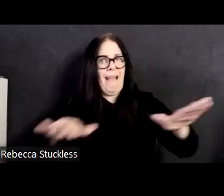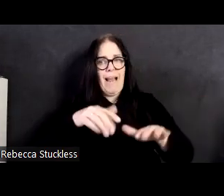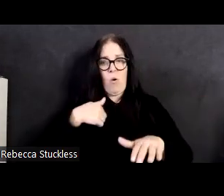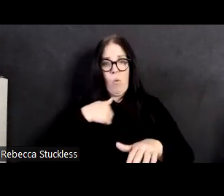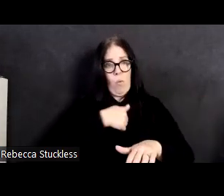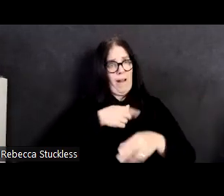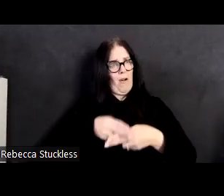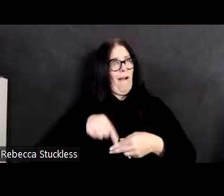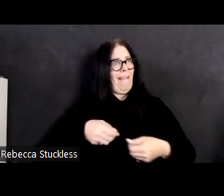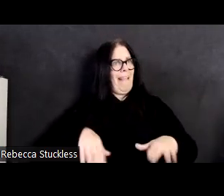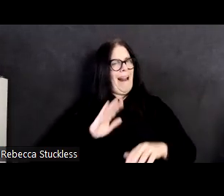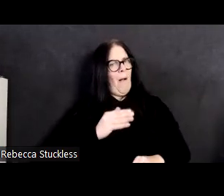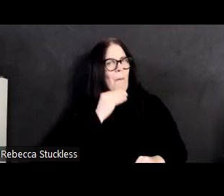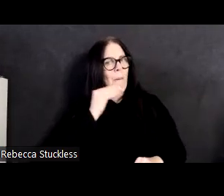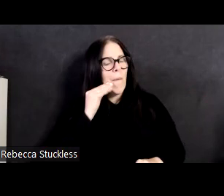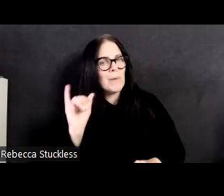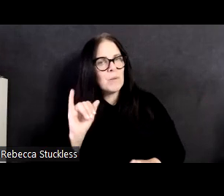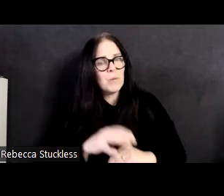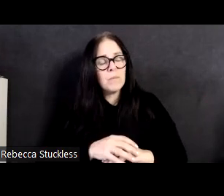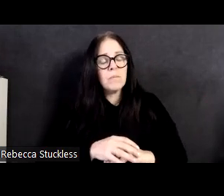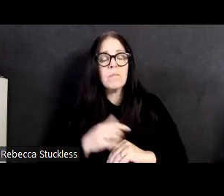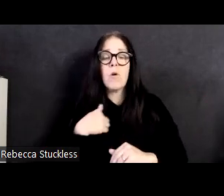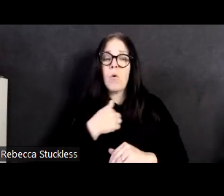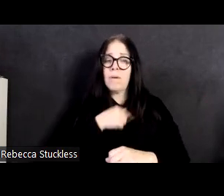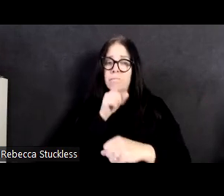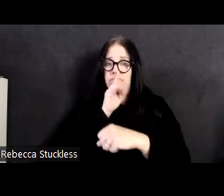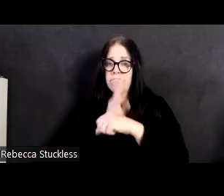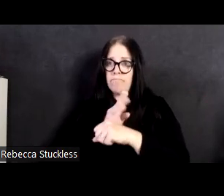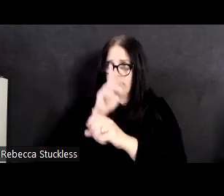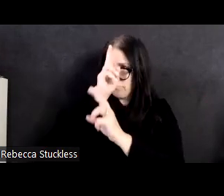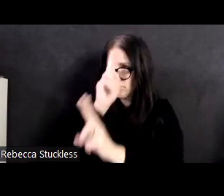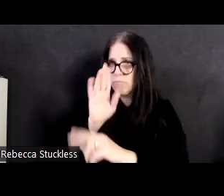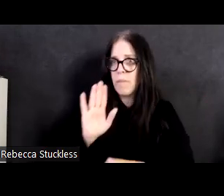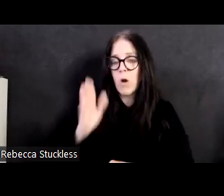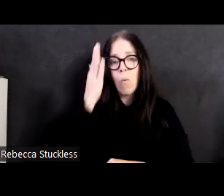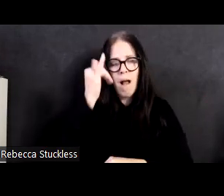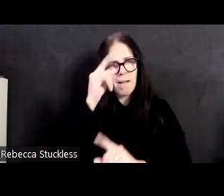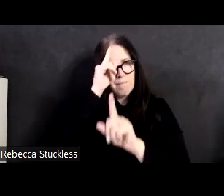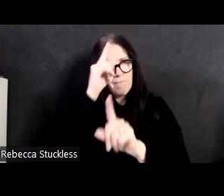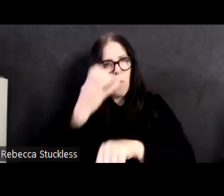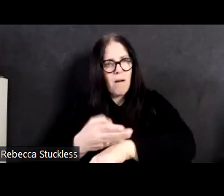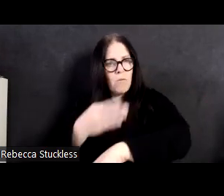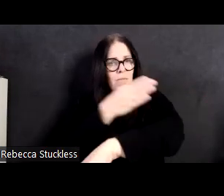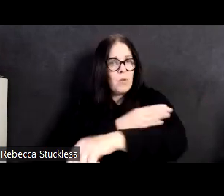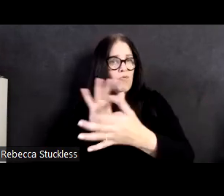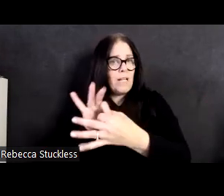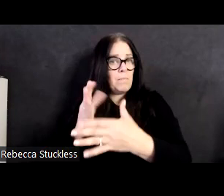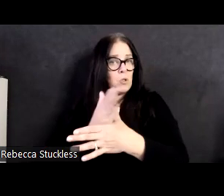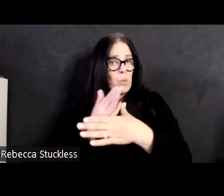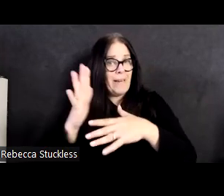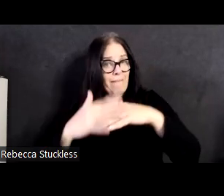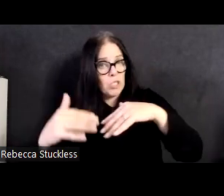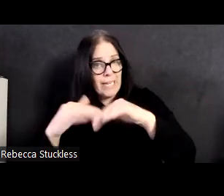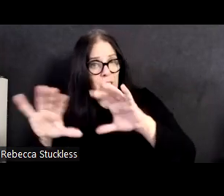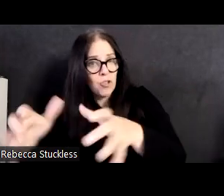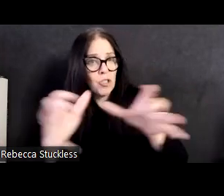our commitment and responsibility in improving relationships between nations and to improving our own understanding of local